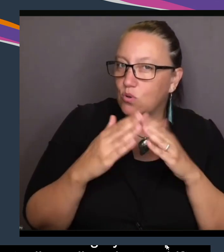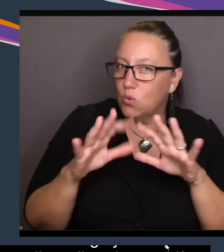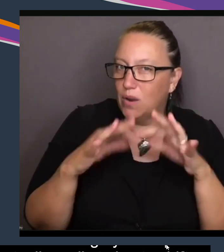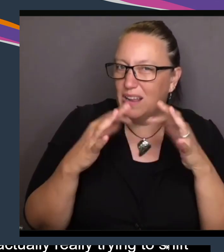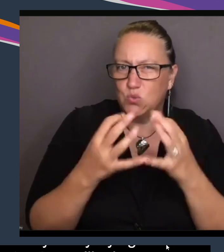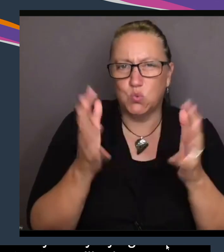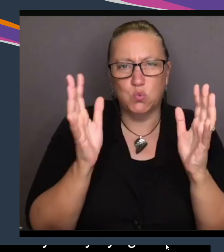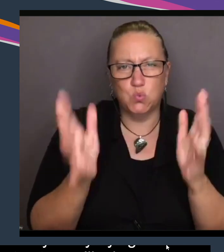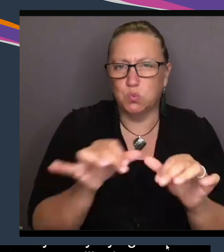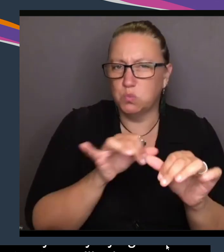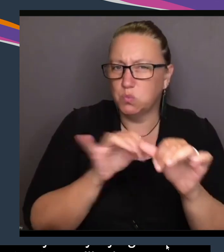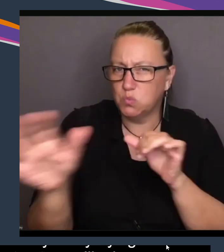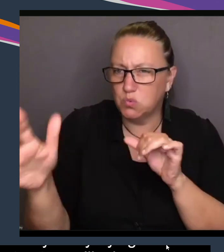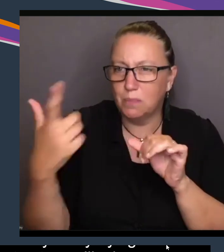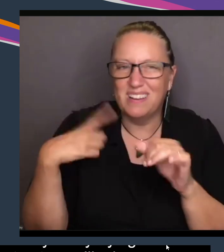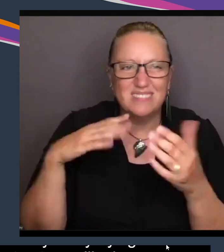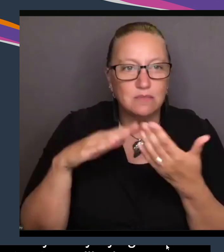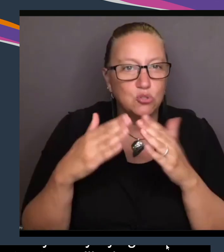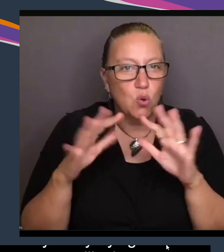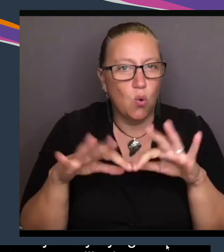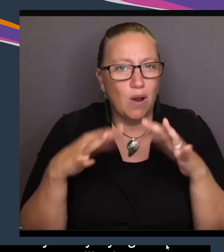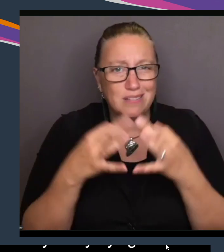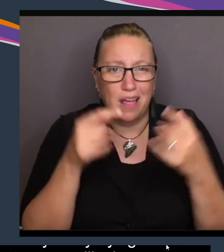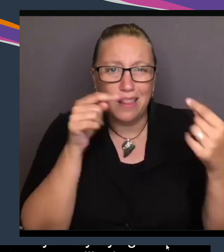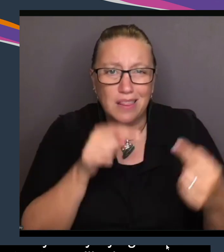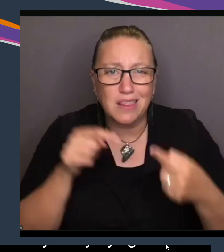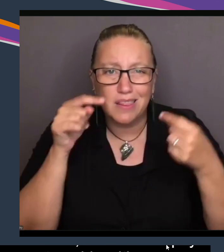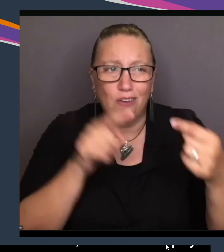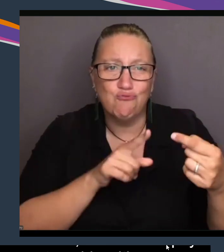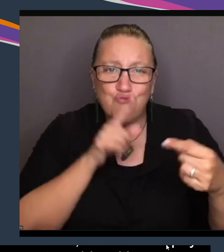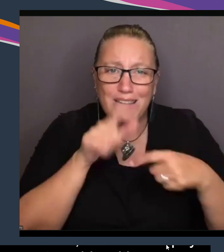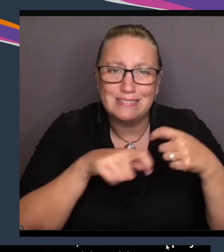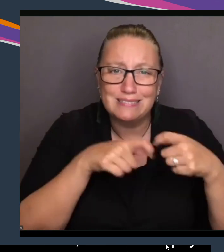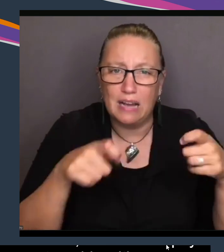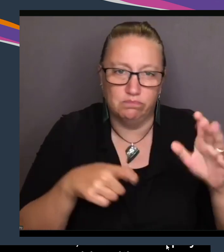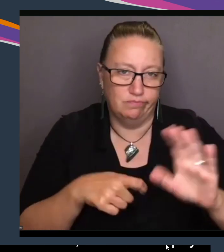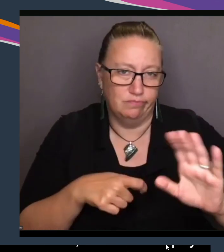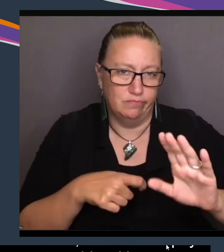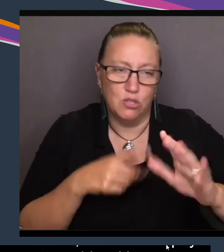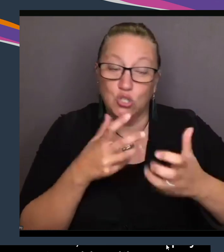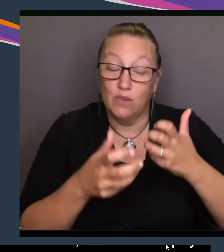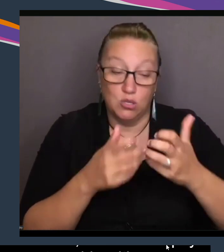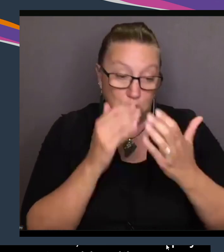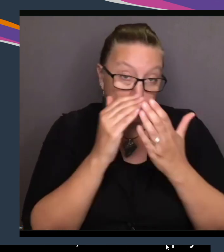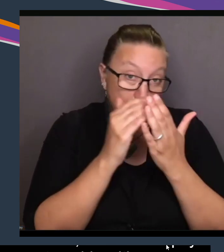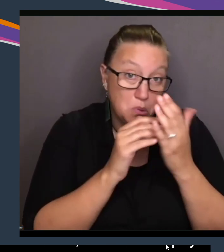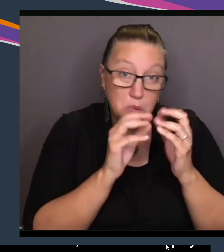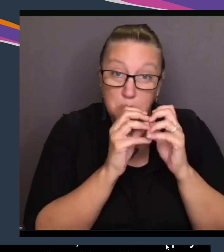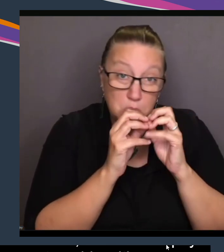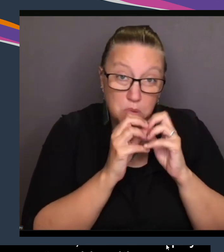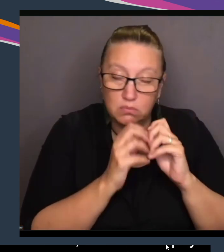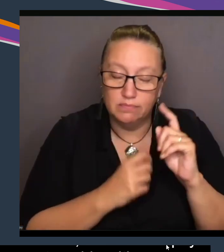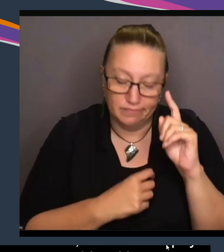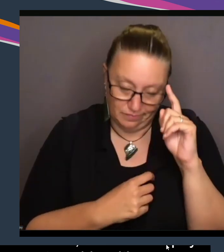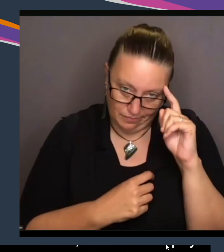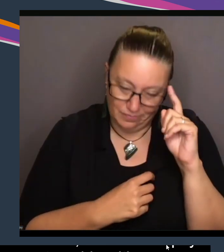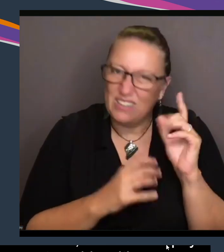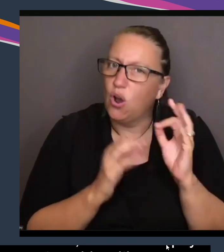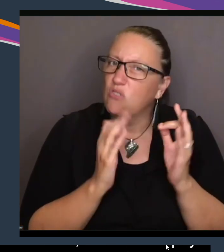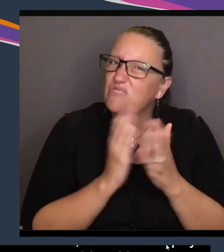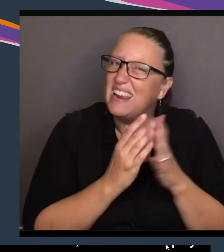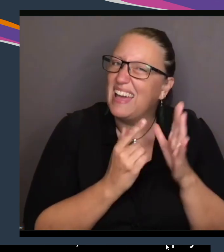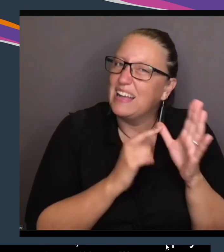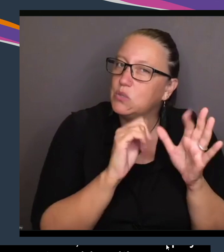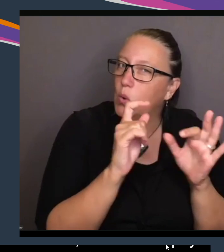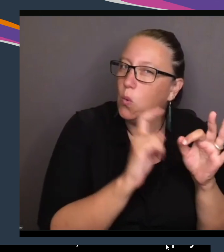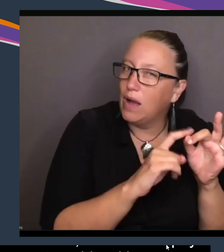because community organisations don't have to battle that bureaucracy often of a university. Don't know if it really answers your question, but